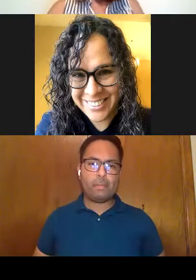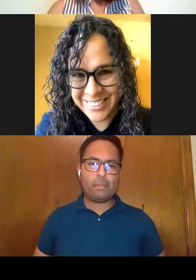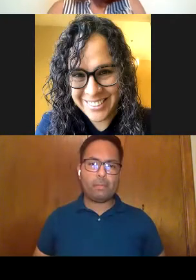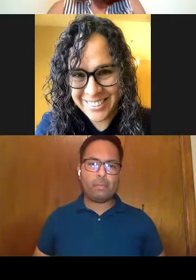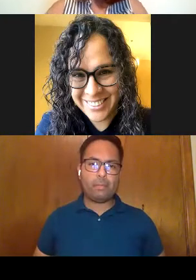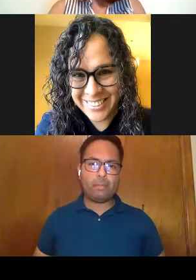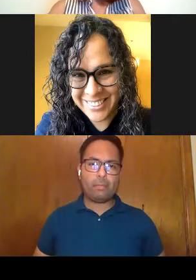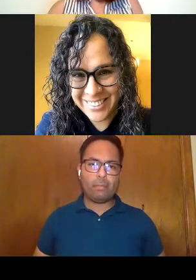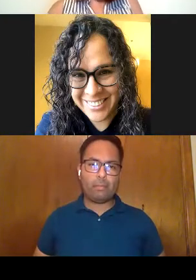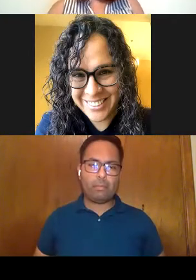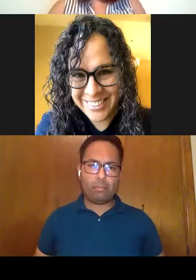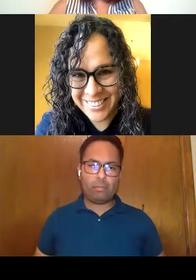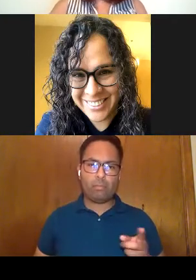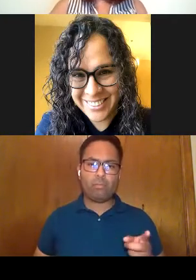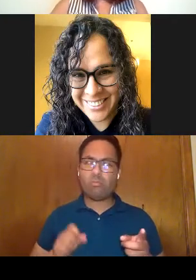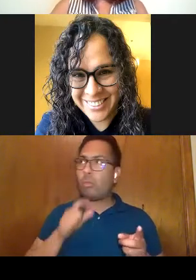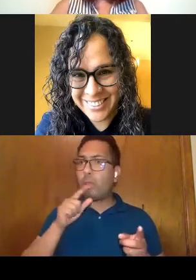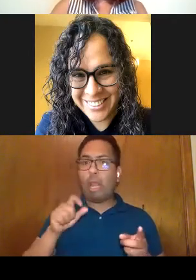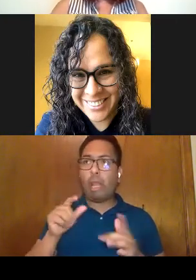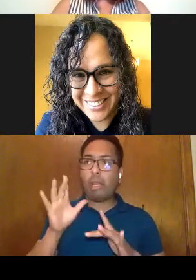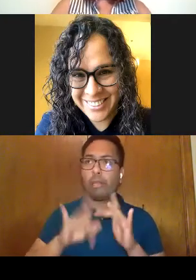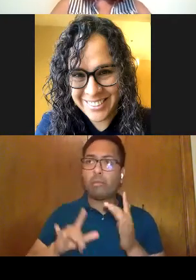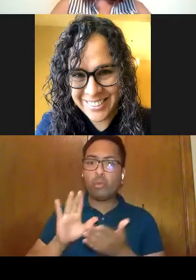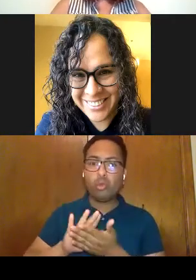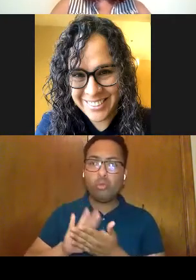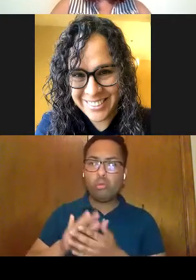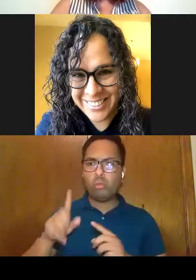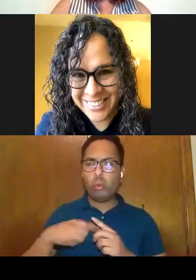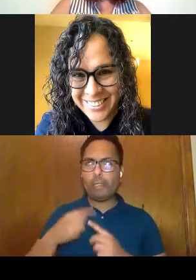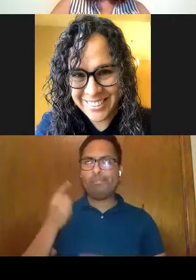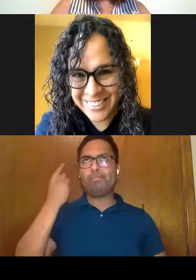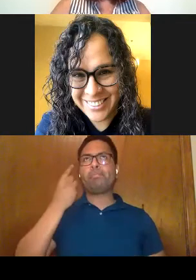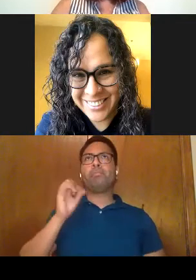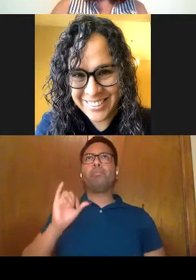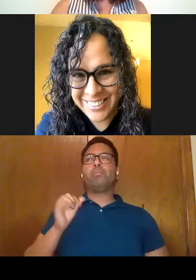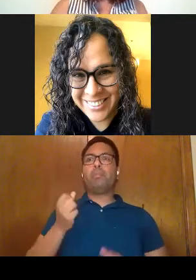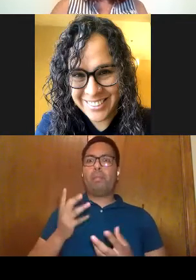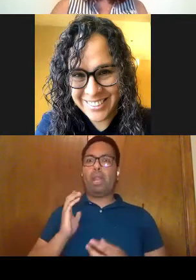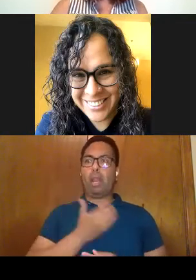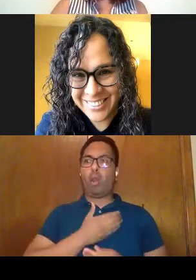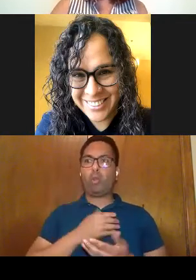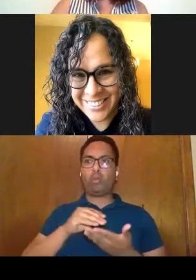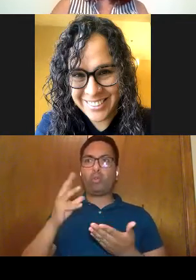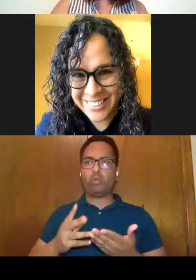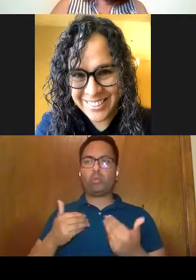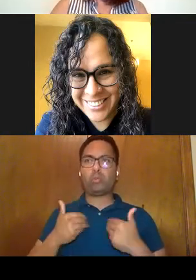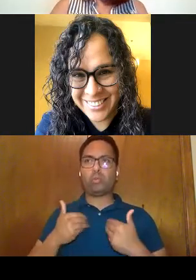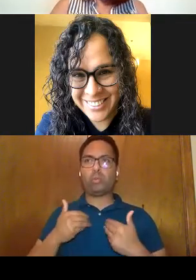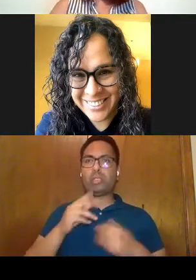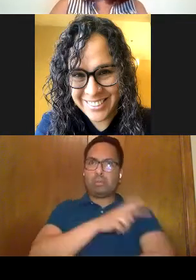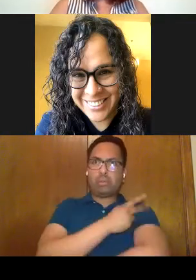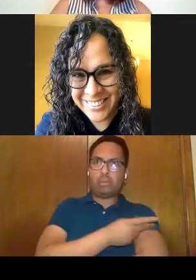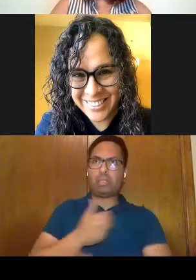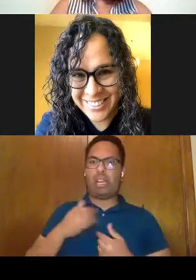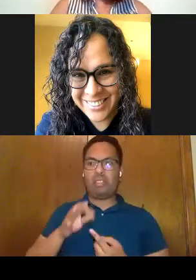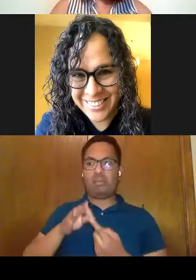children don't have to miss school. And when you consider that many of our children also have special needs, maybe wheelchair bound, traveling is very